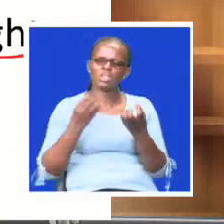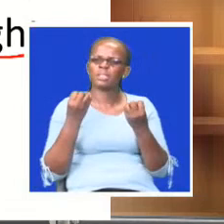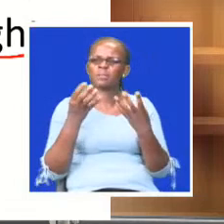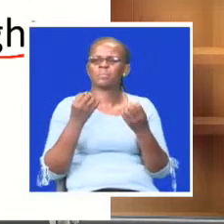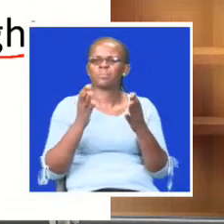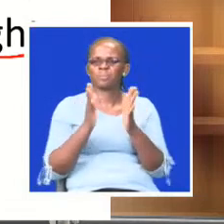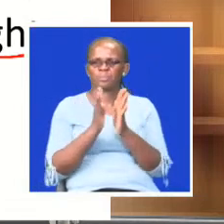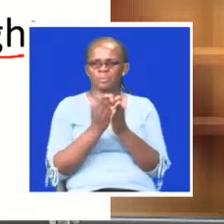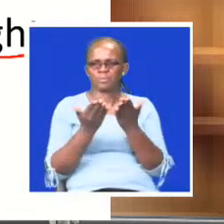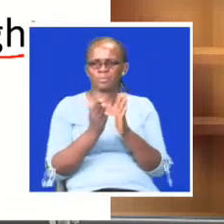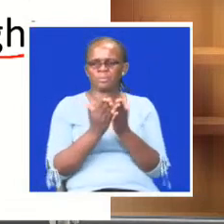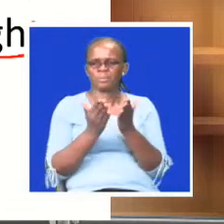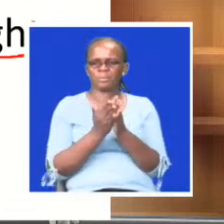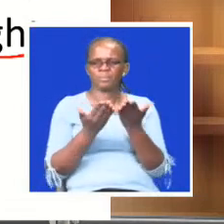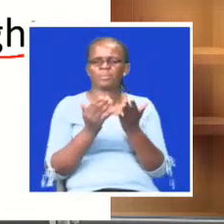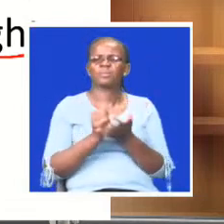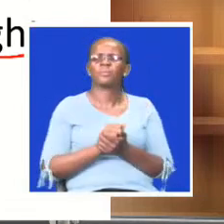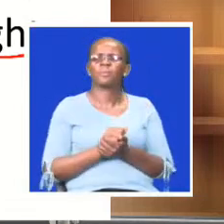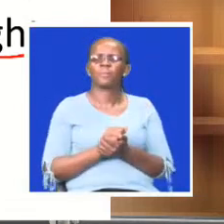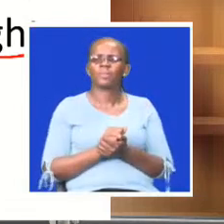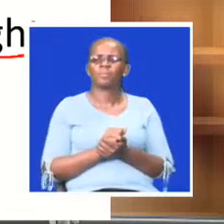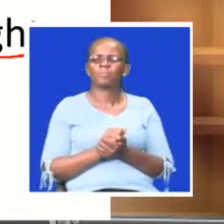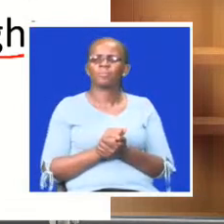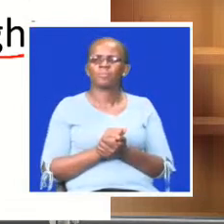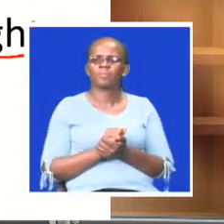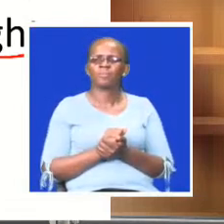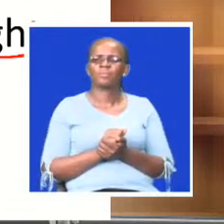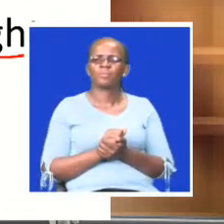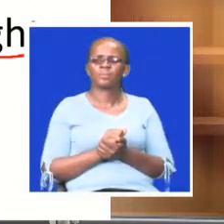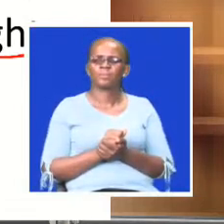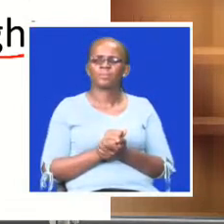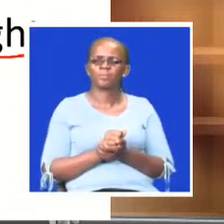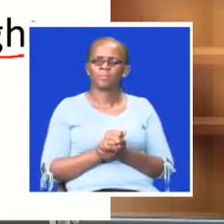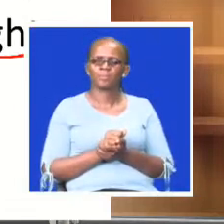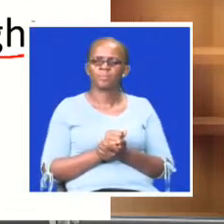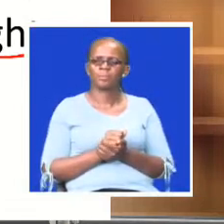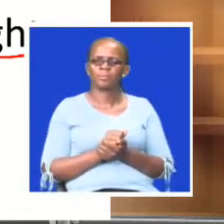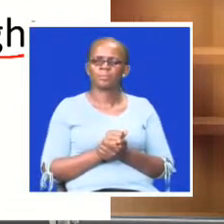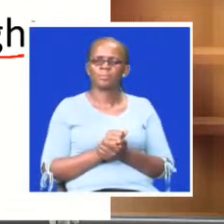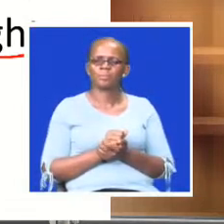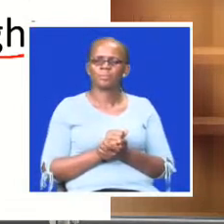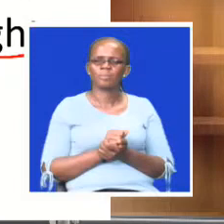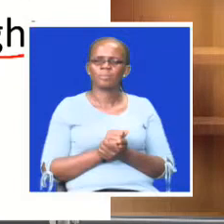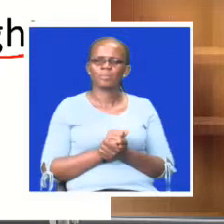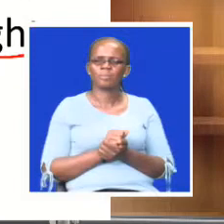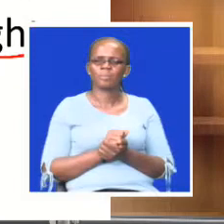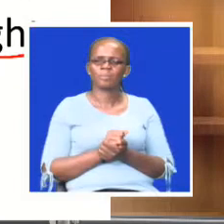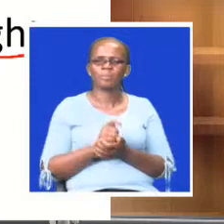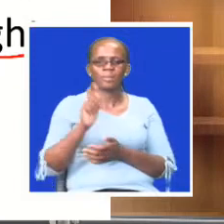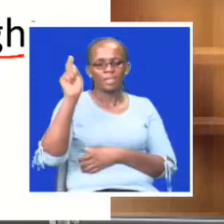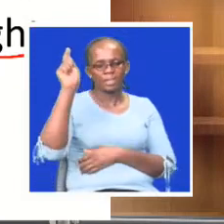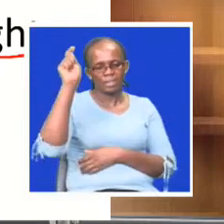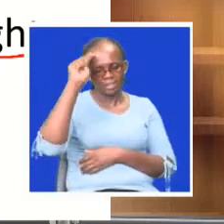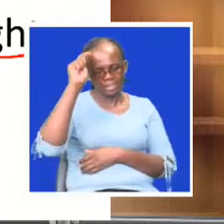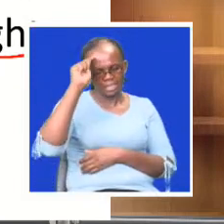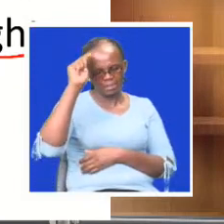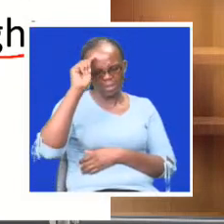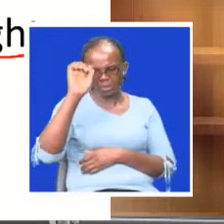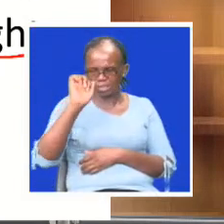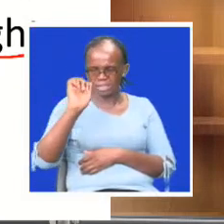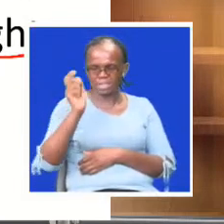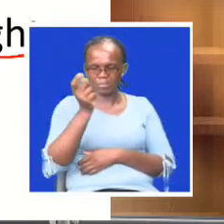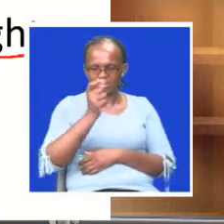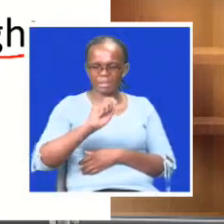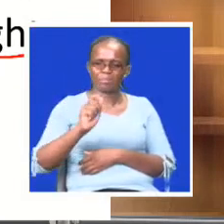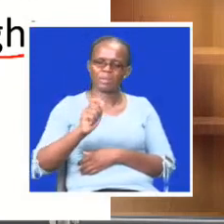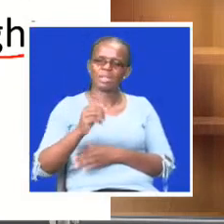view. That is 4 marks. I think you were writing, dear Lena.